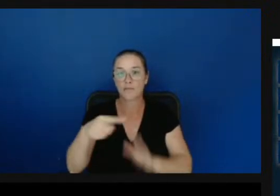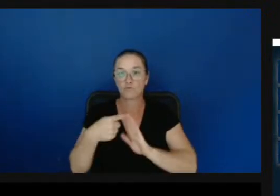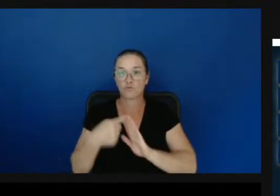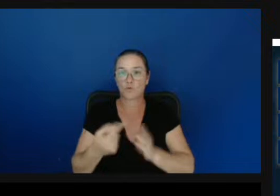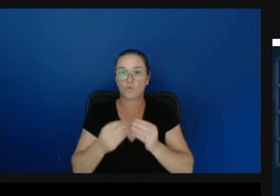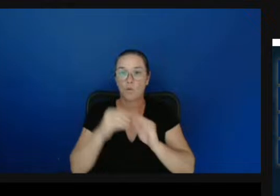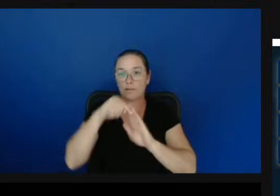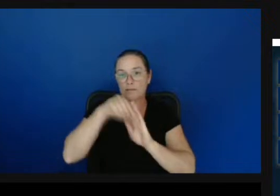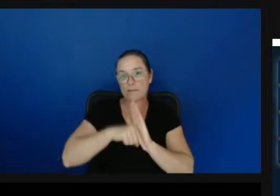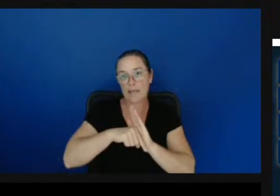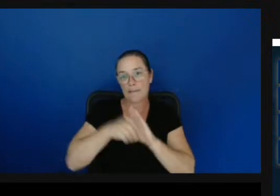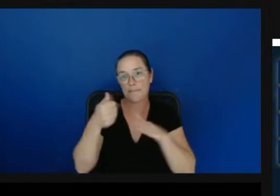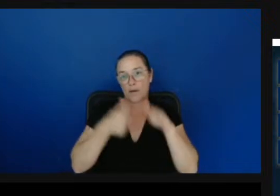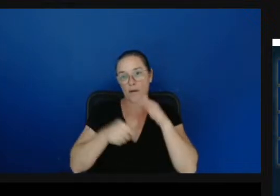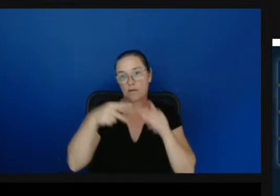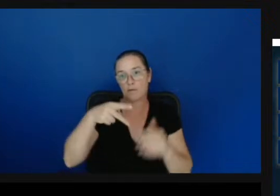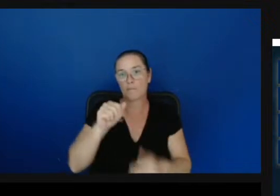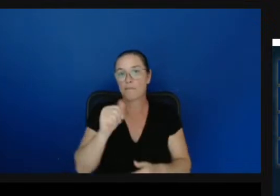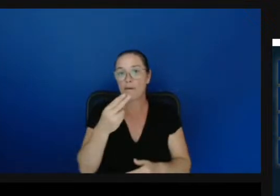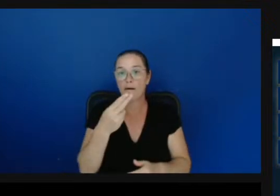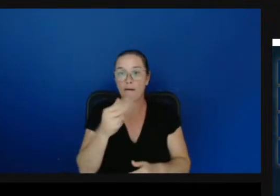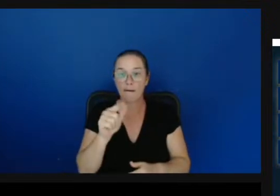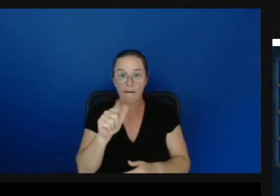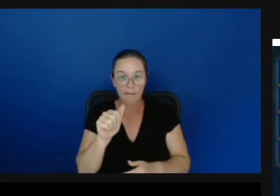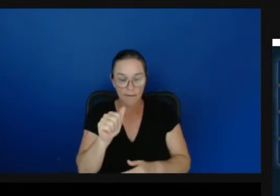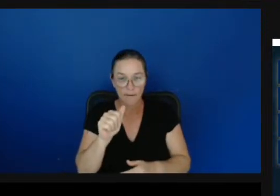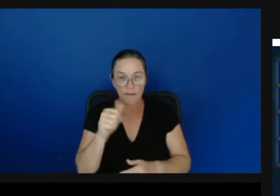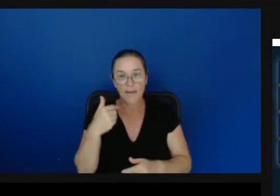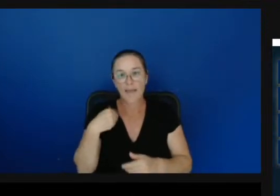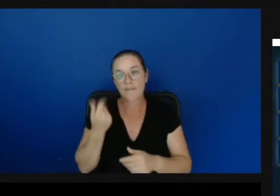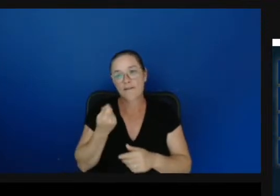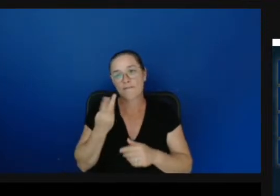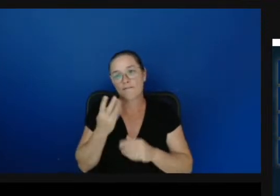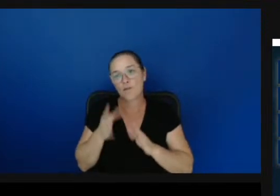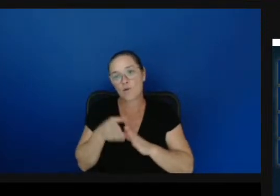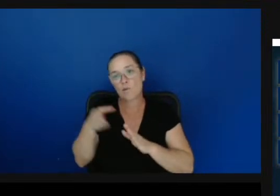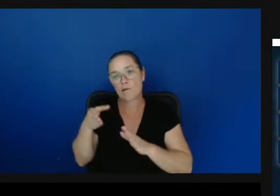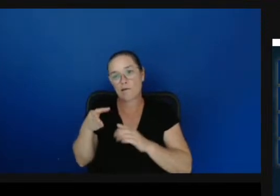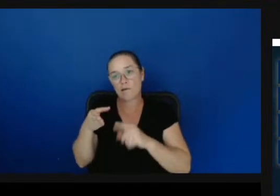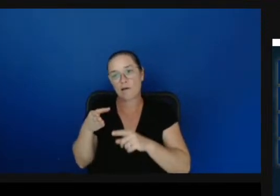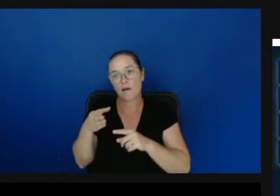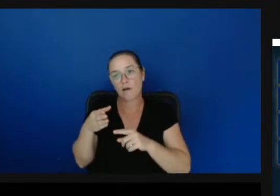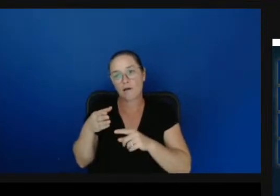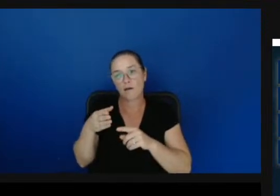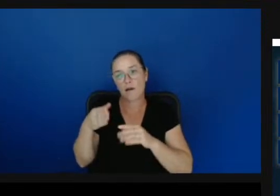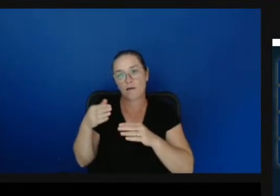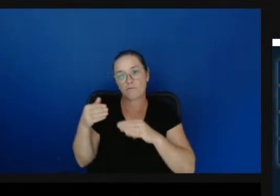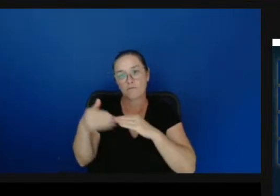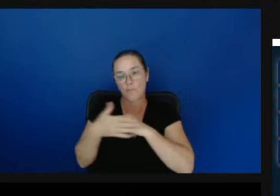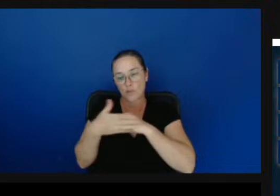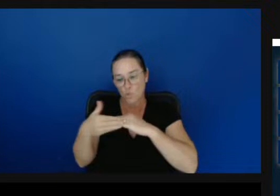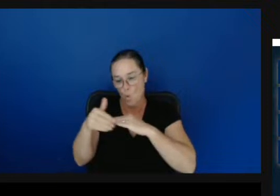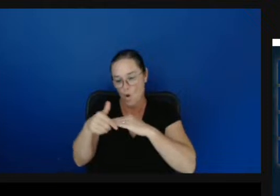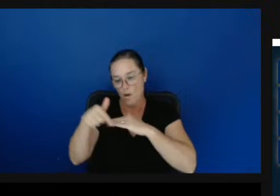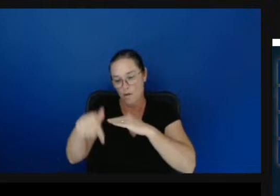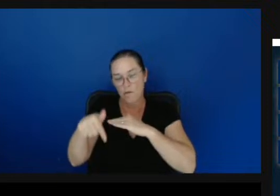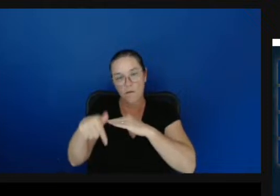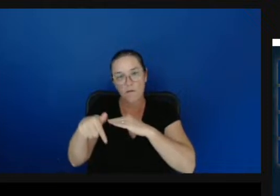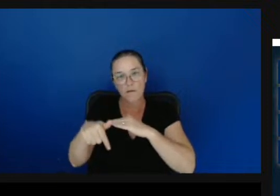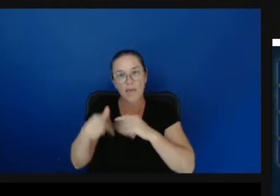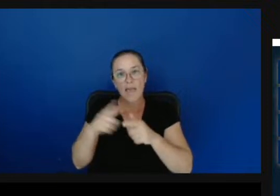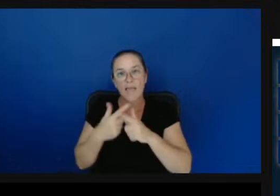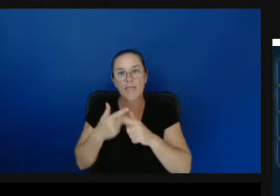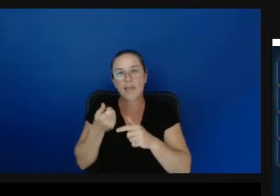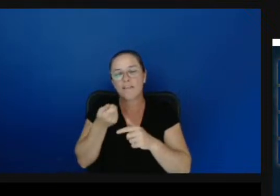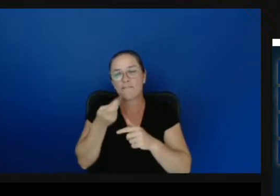are a couple shallower flank earthquakes offshore here, and otherwise background earthquake under Mauna Kea